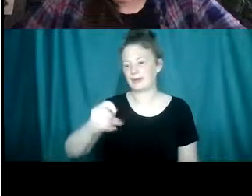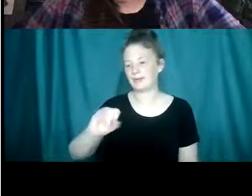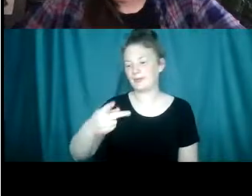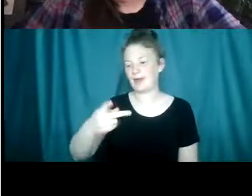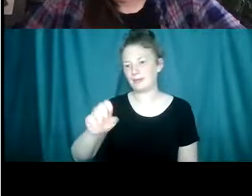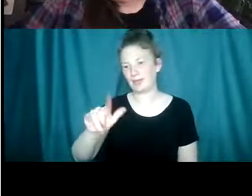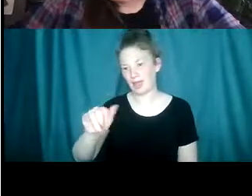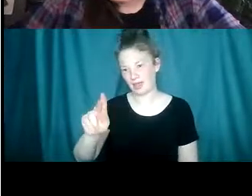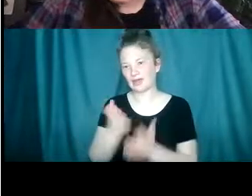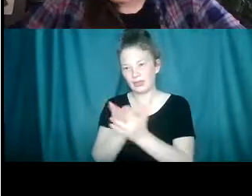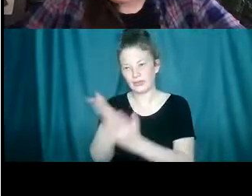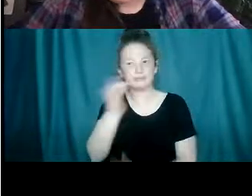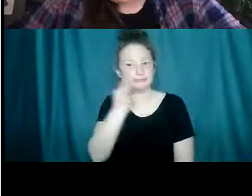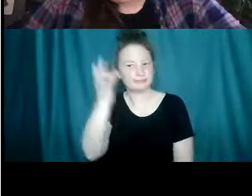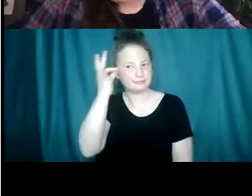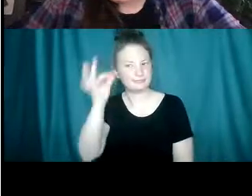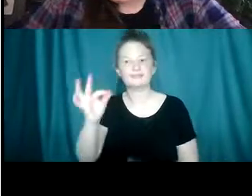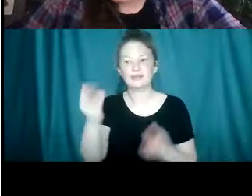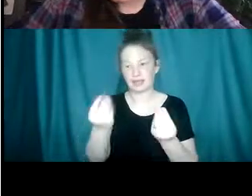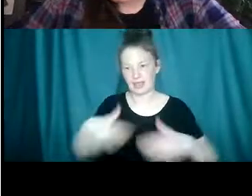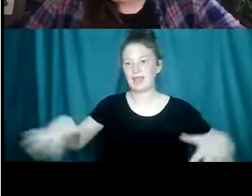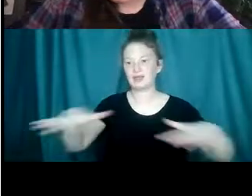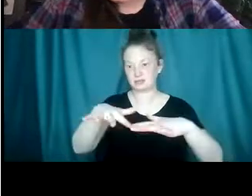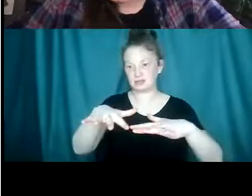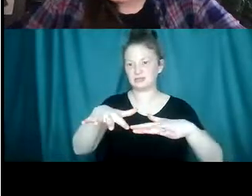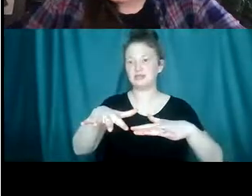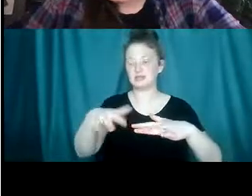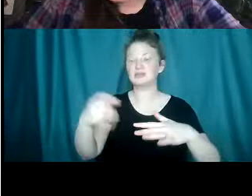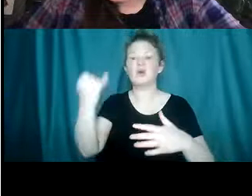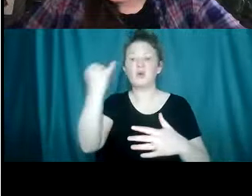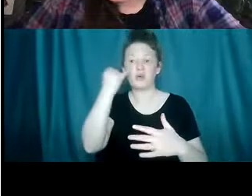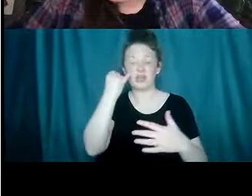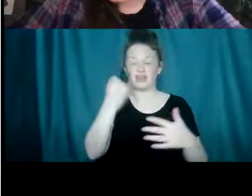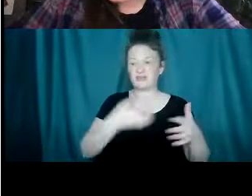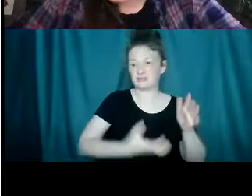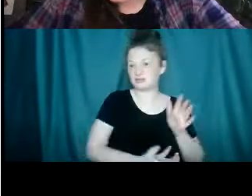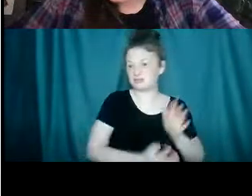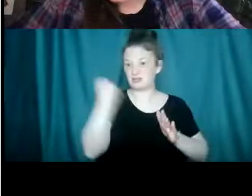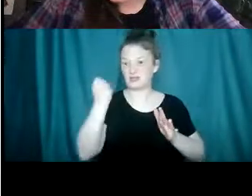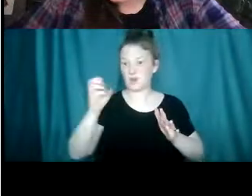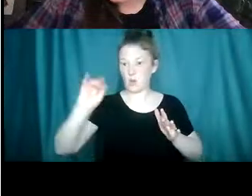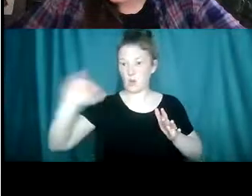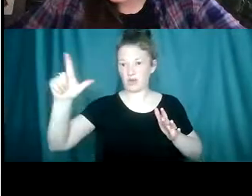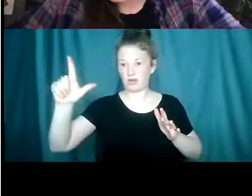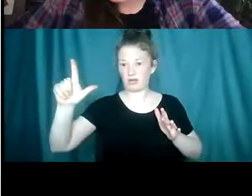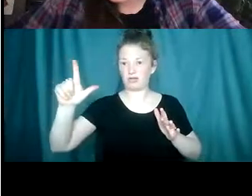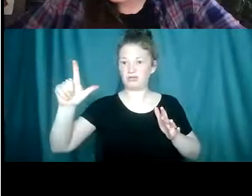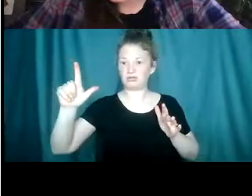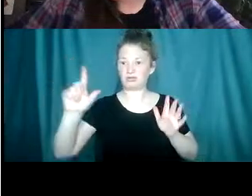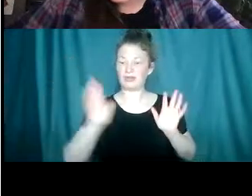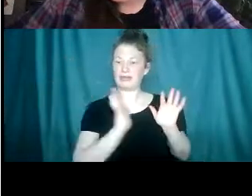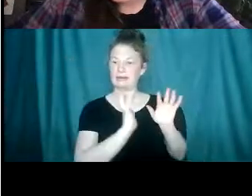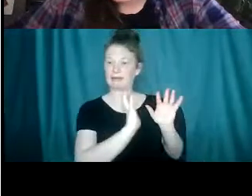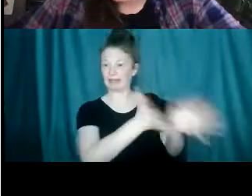So if we're going to just extract all the oil and leave them alone, maybe that's what we're doing right now,